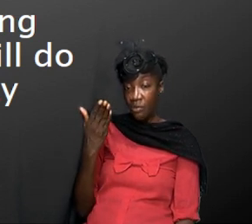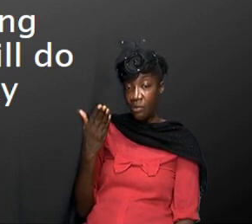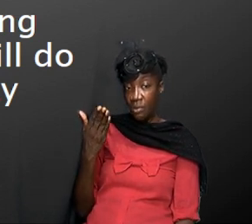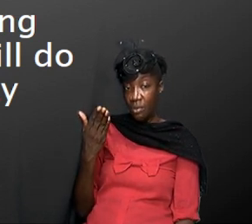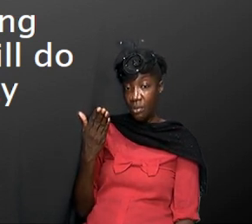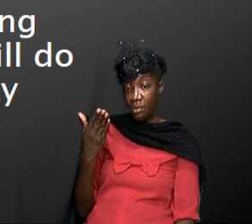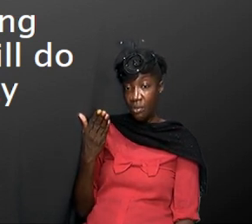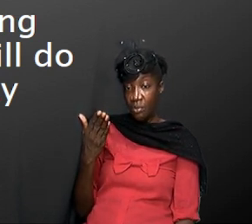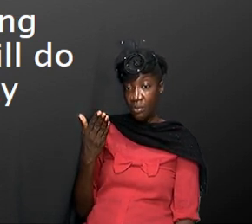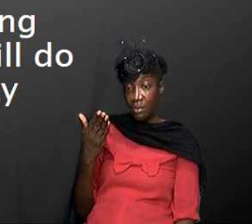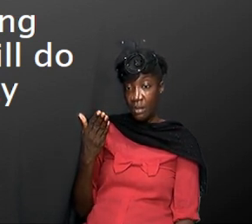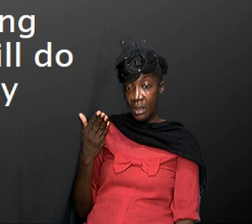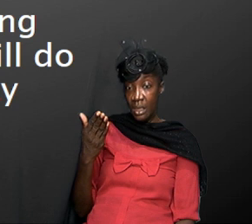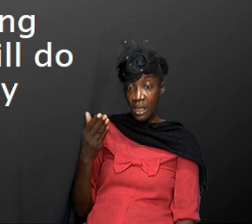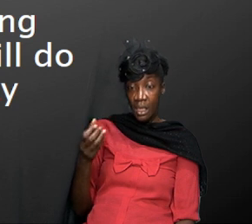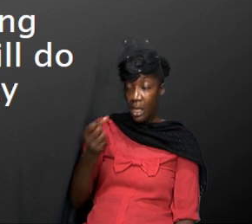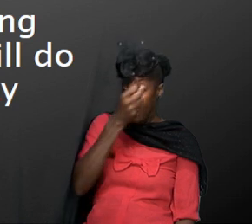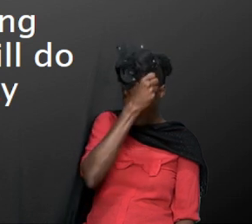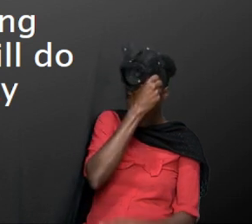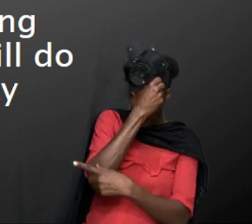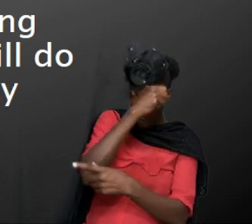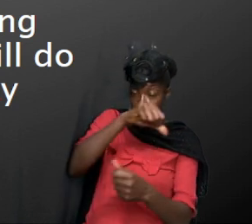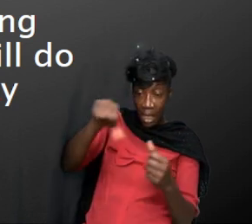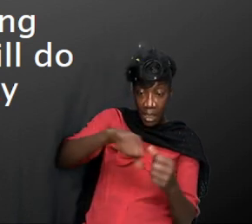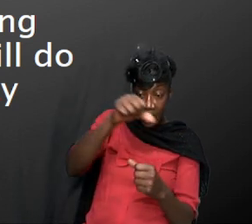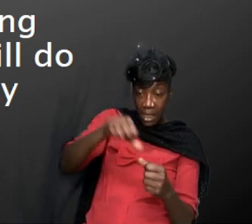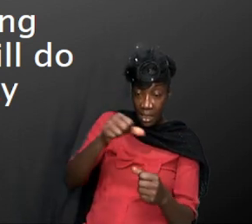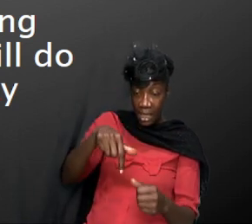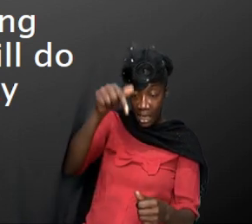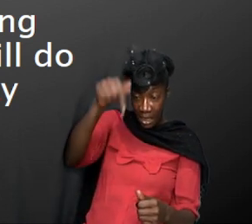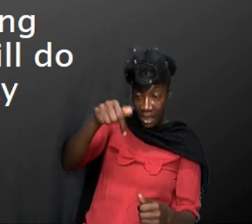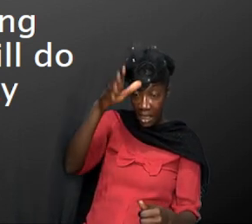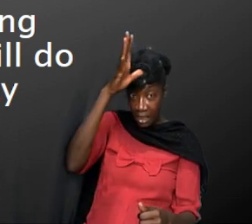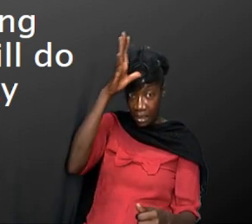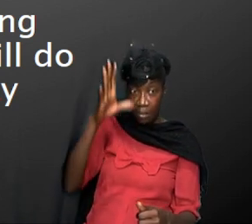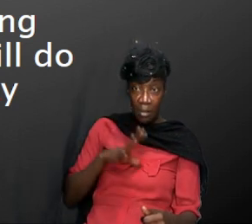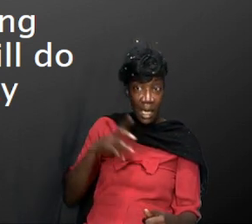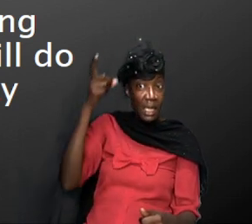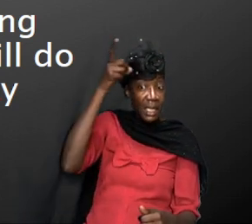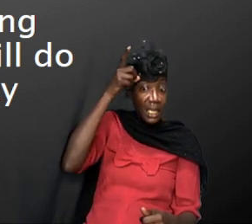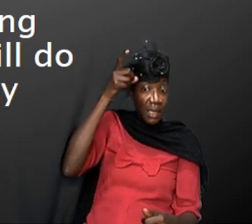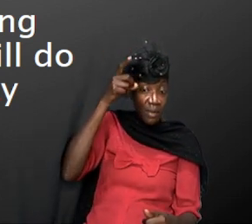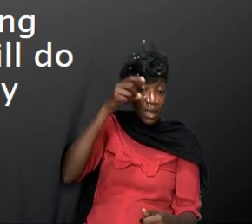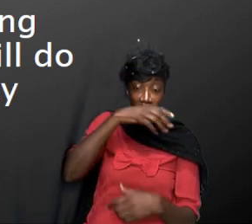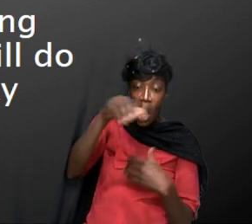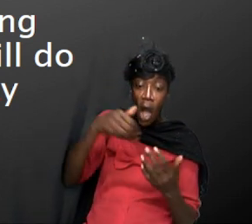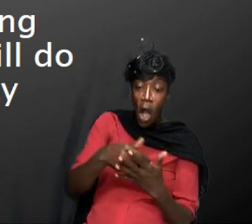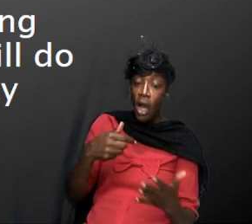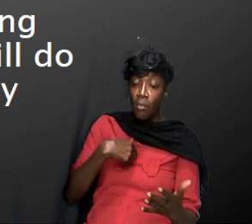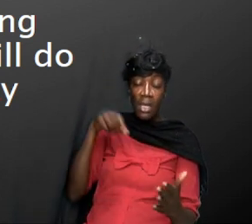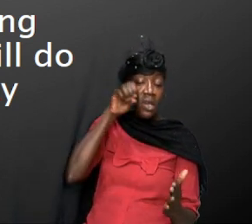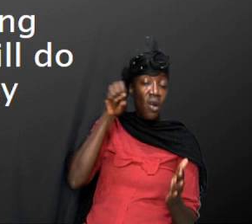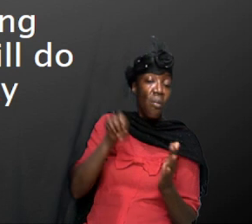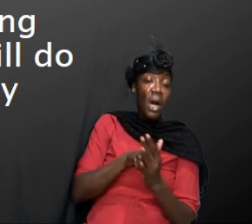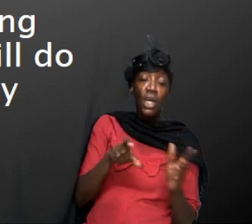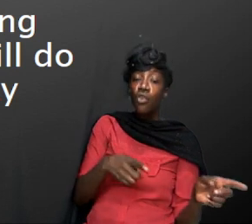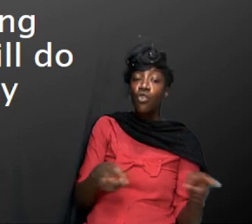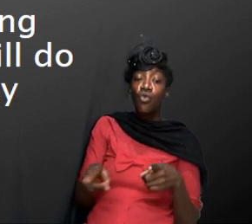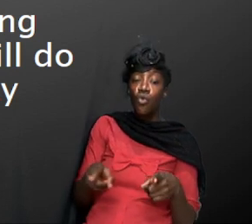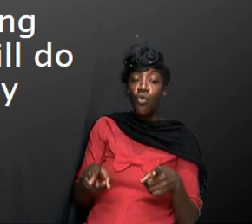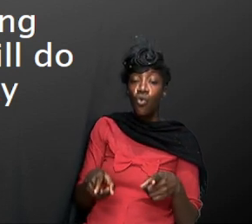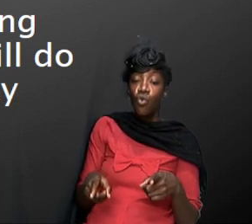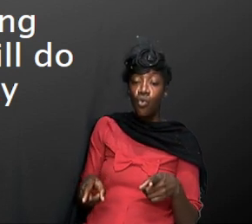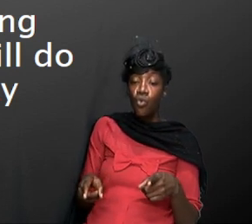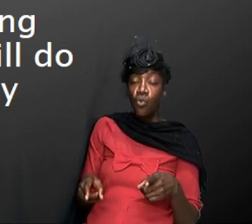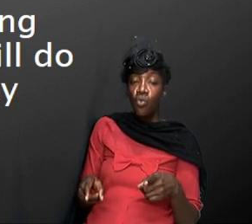even anointed him that this is a man that will do all that I commanded him to do. And I want to tell us tonight that if